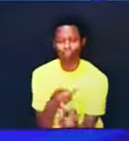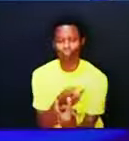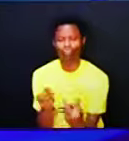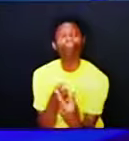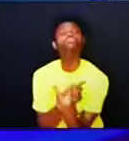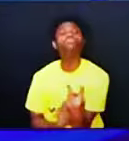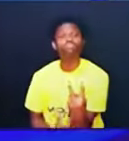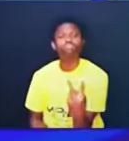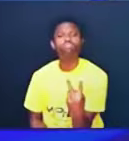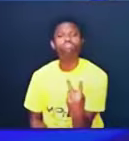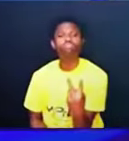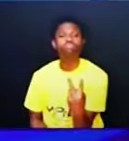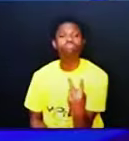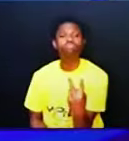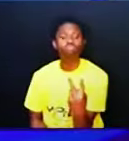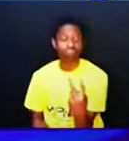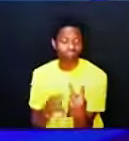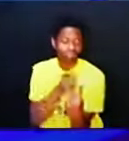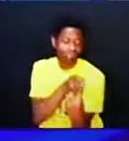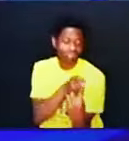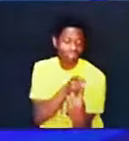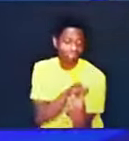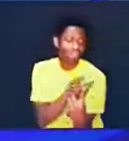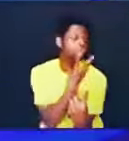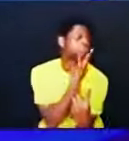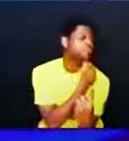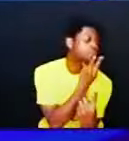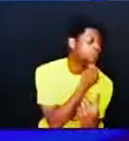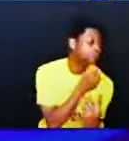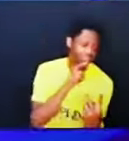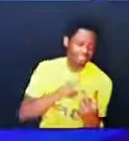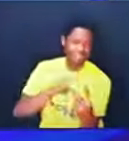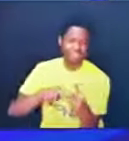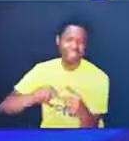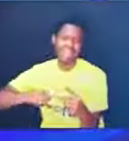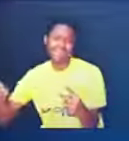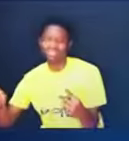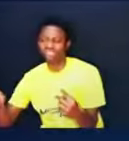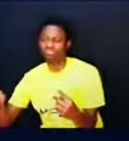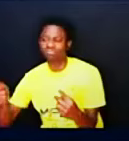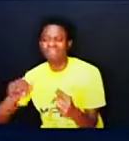asimu njana wache womu mienu. Jews and the others we call